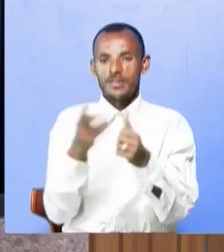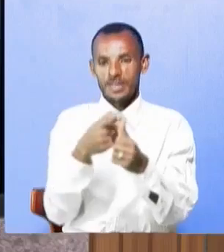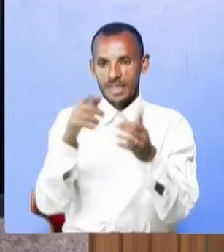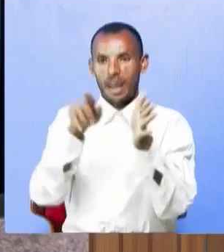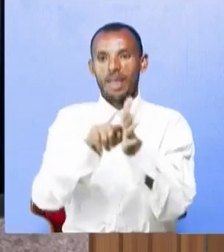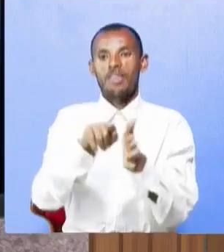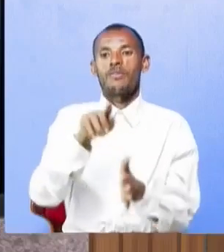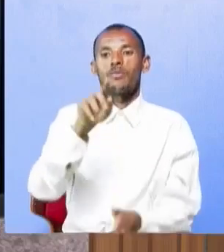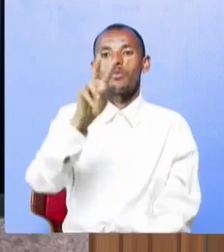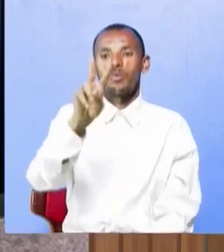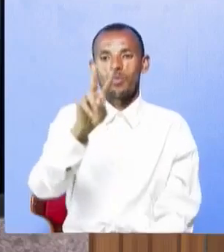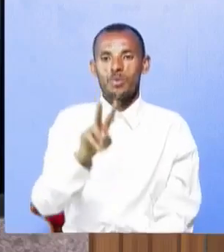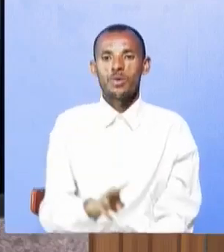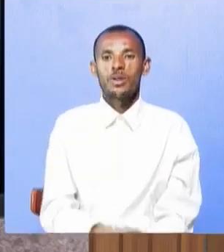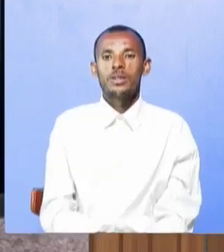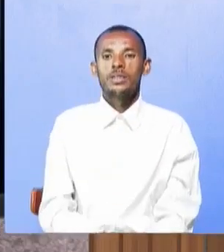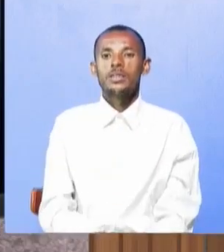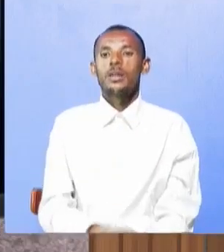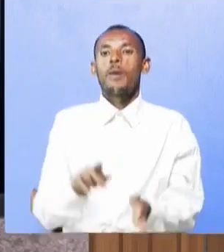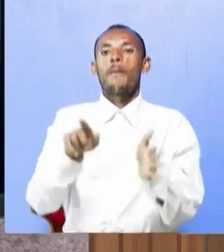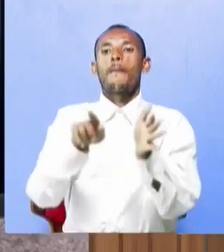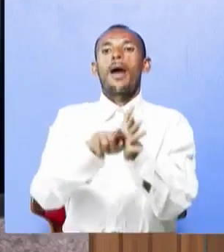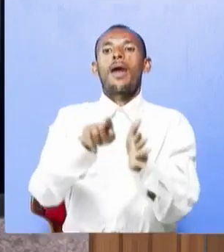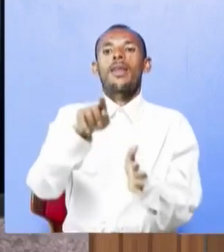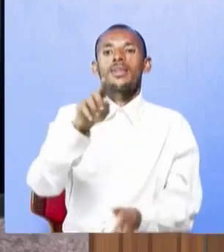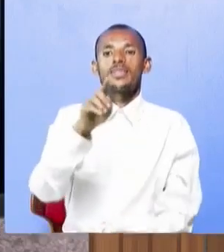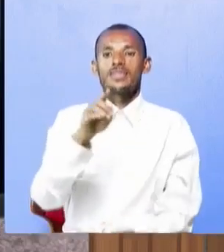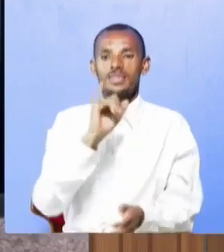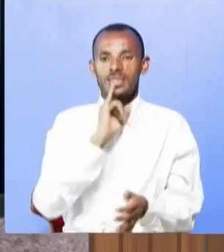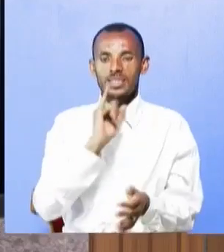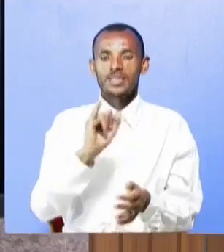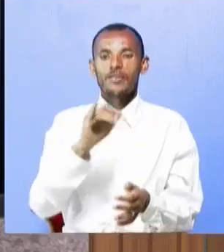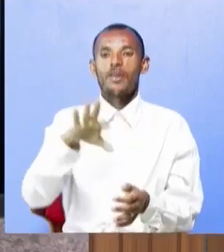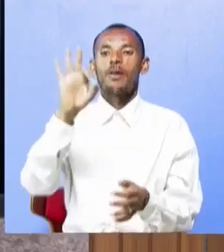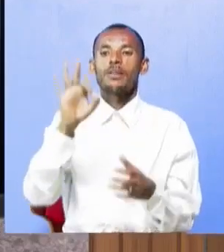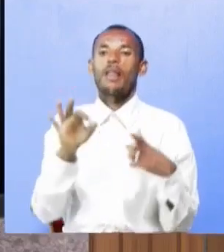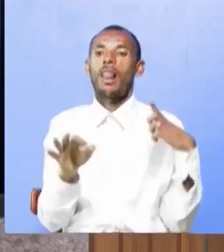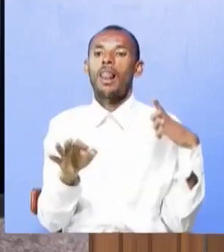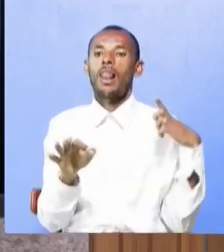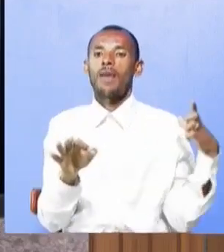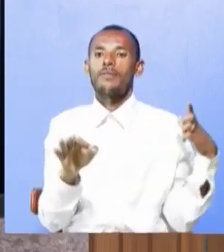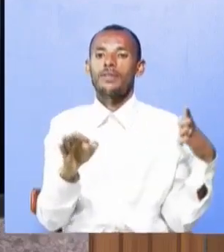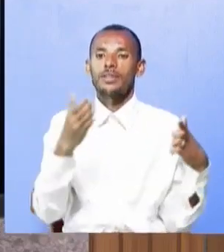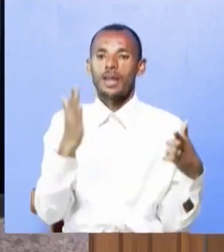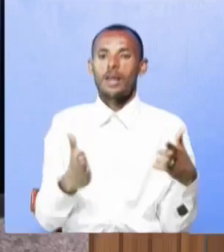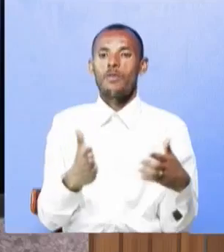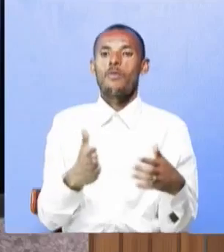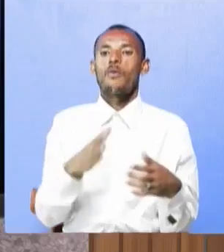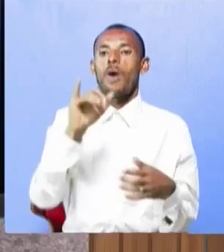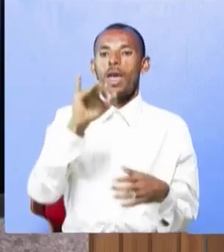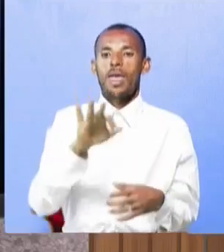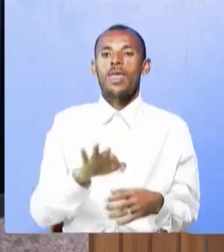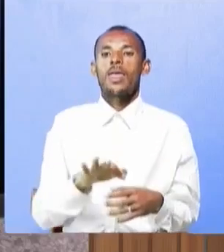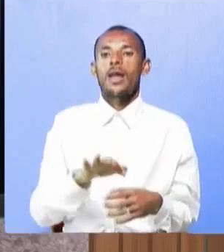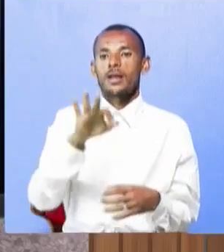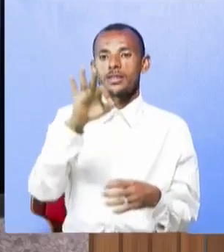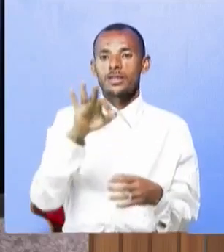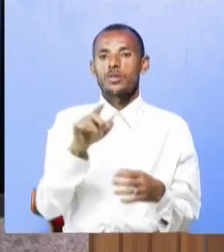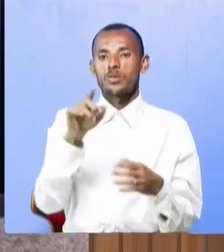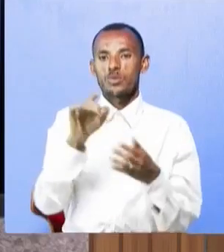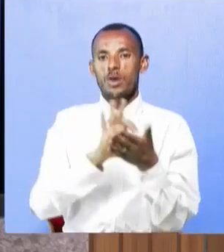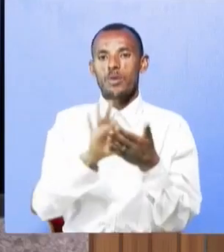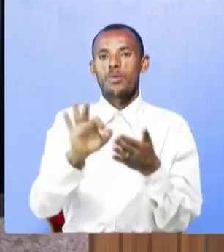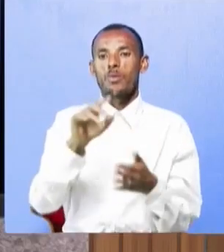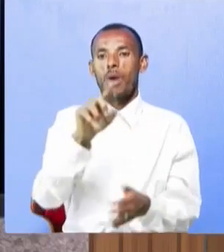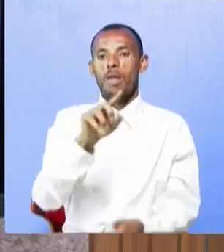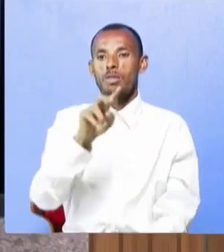-2, so minus is found in the left side of the y-axis, so you need to count